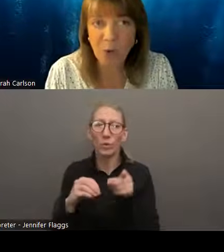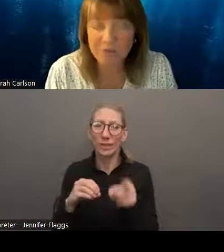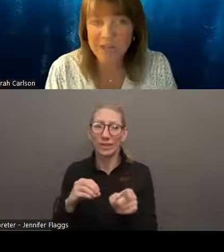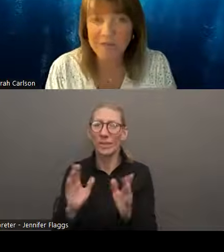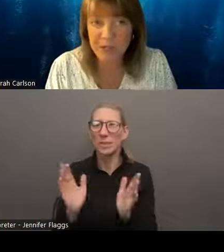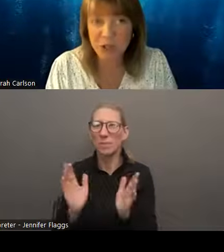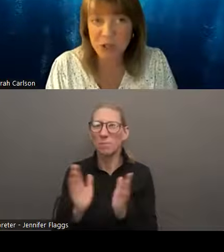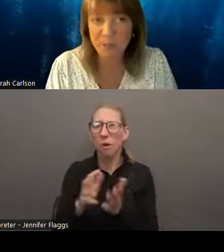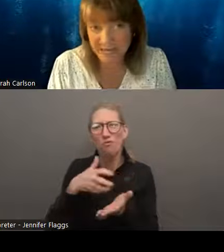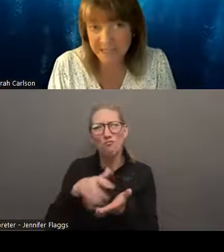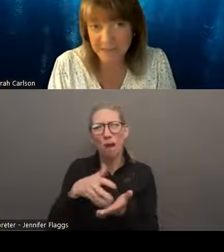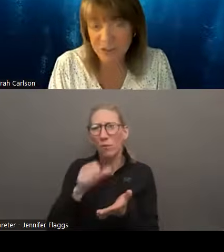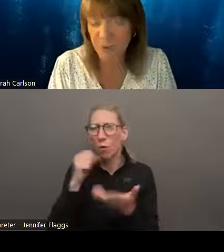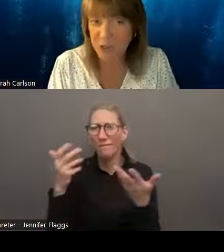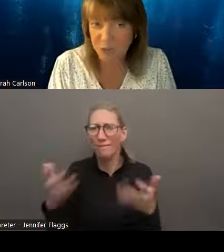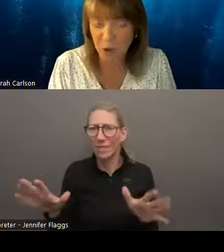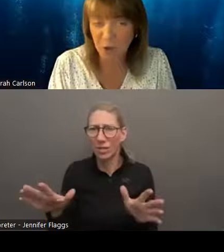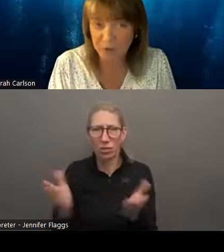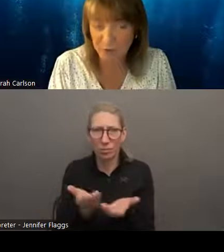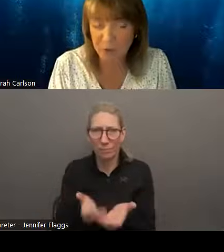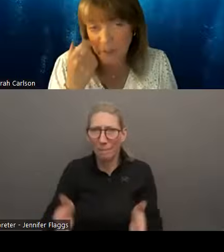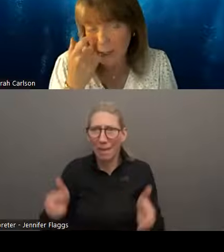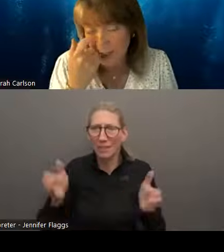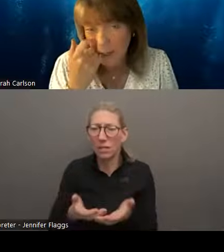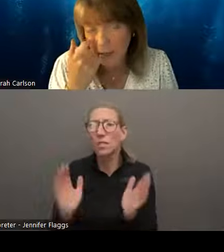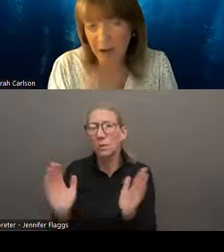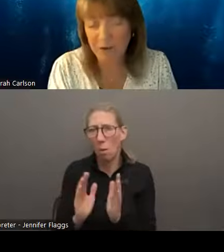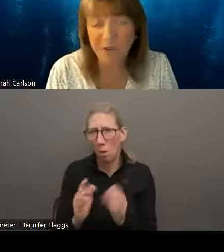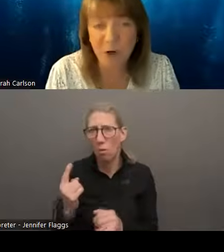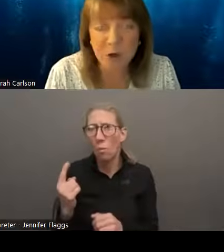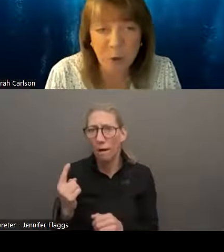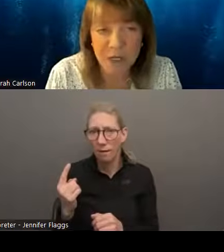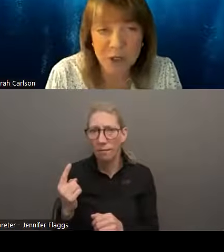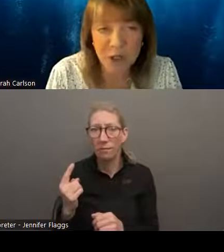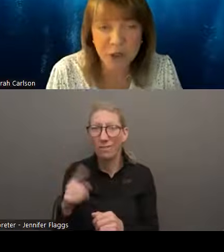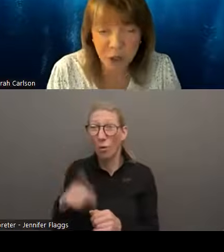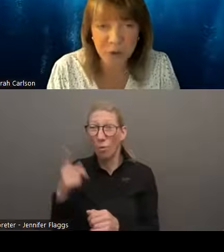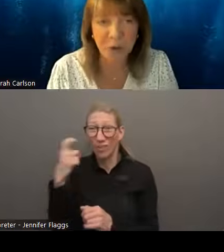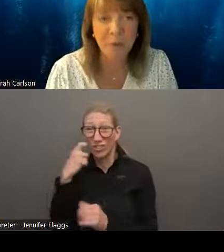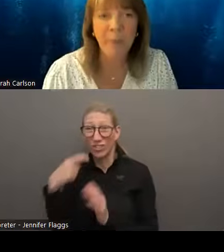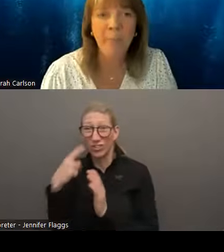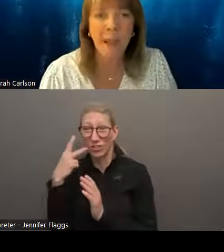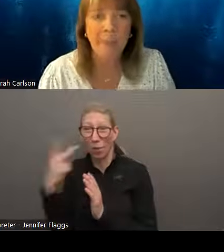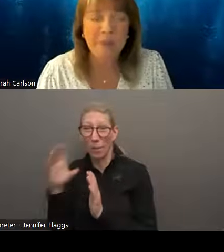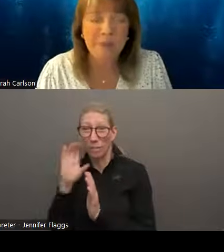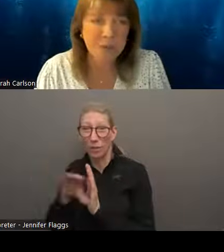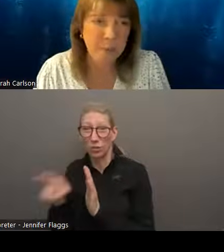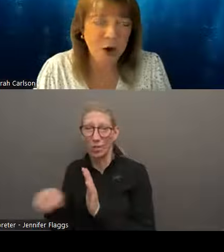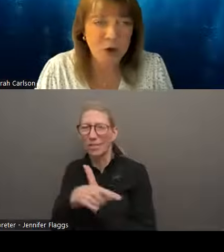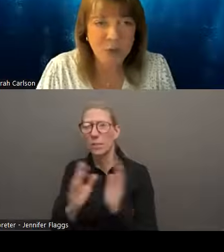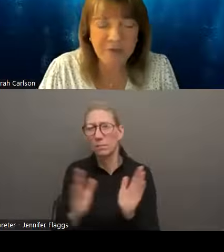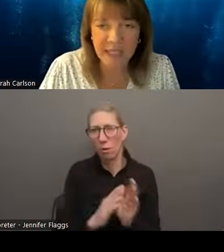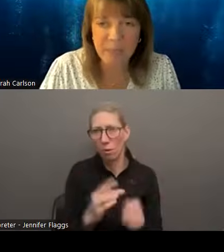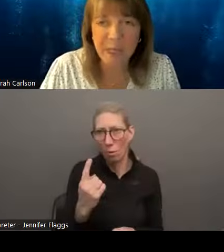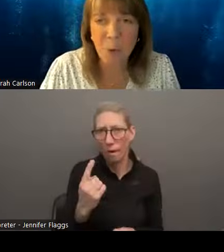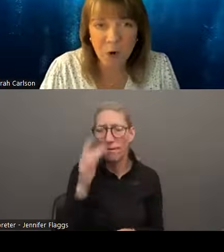small, roughly finished basin, so a much smaller version of the larger one I just showed you. This might